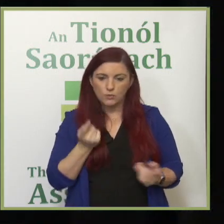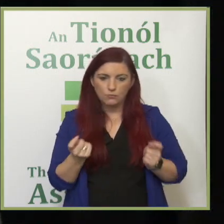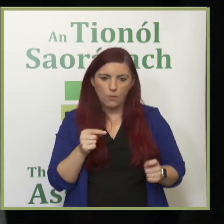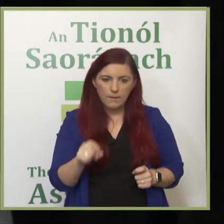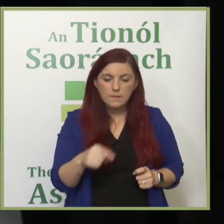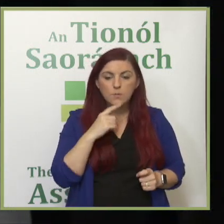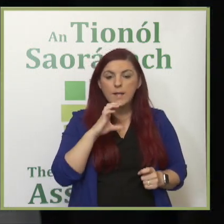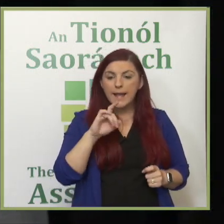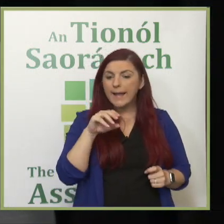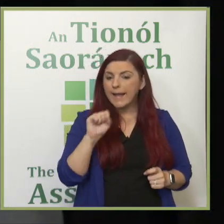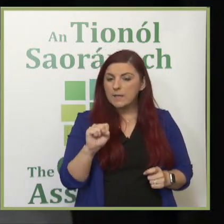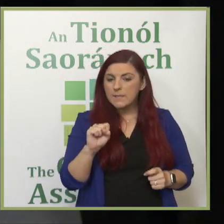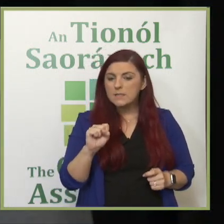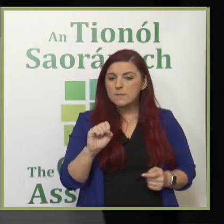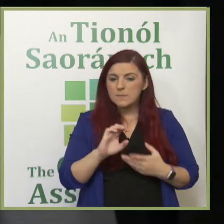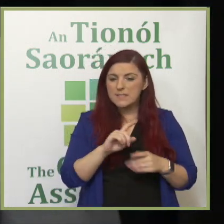illicit drug, and about